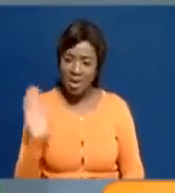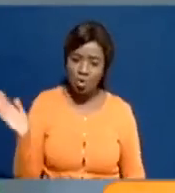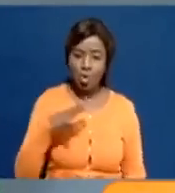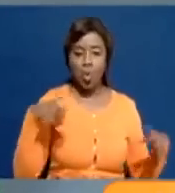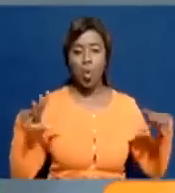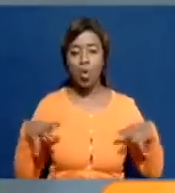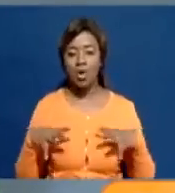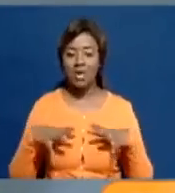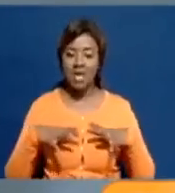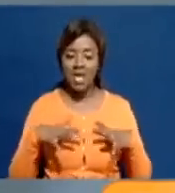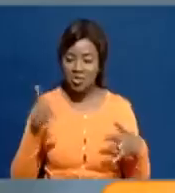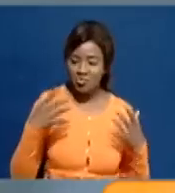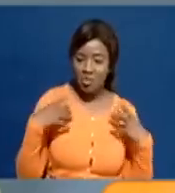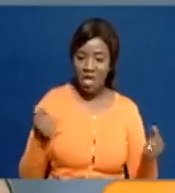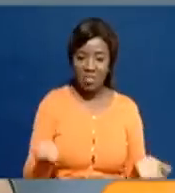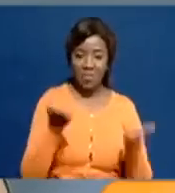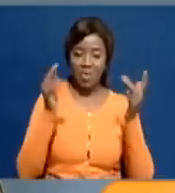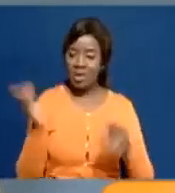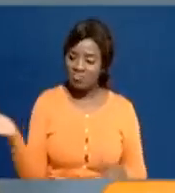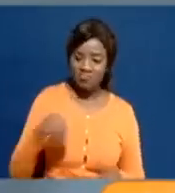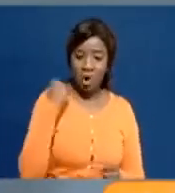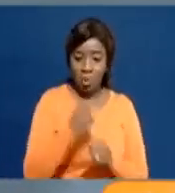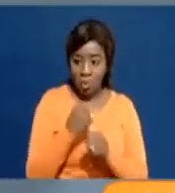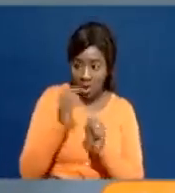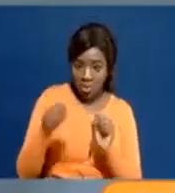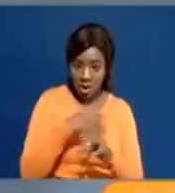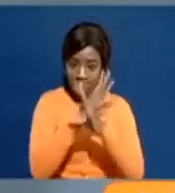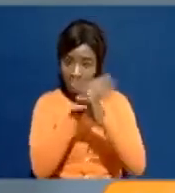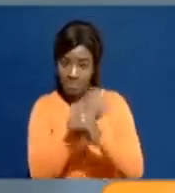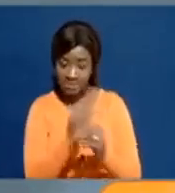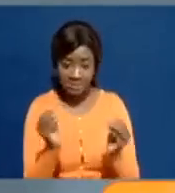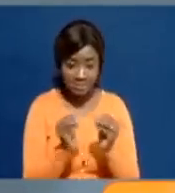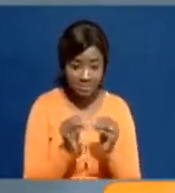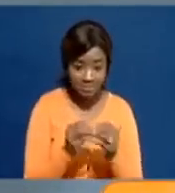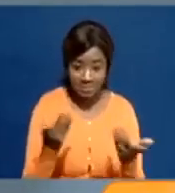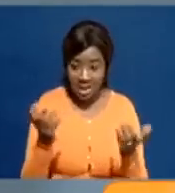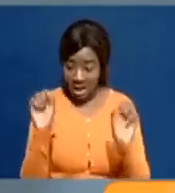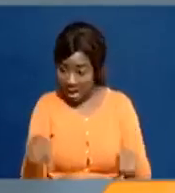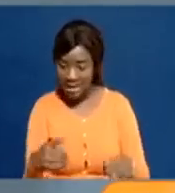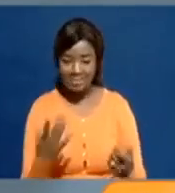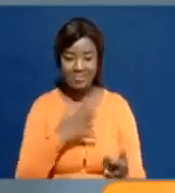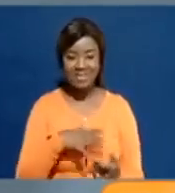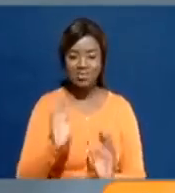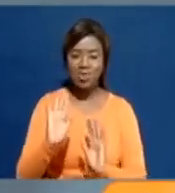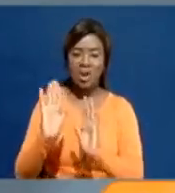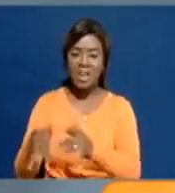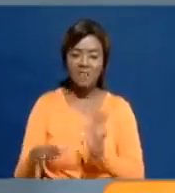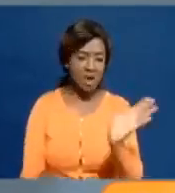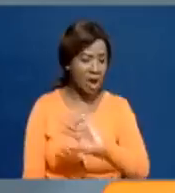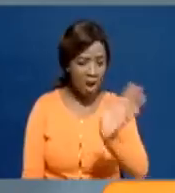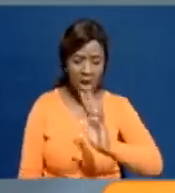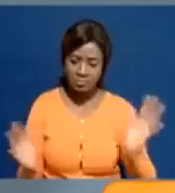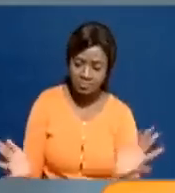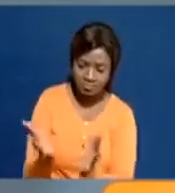holiday, you're feeling better. Let's try and do some work. Are you able to sit up and do a virtual meeting? Don't let cancer warriors go silent. Number